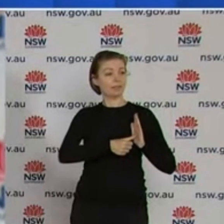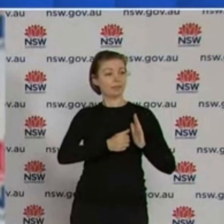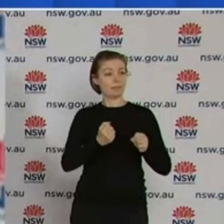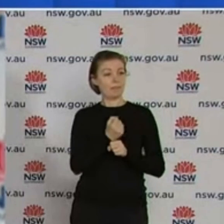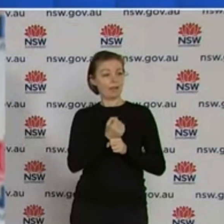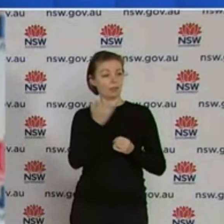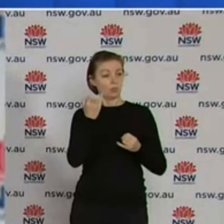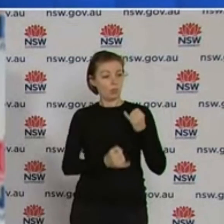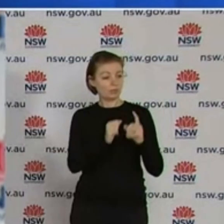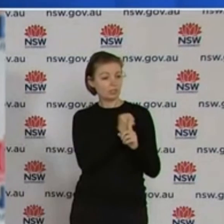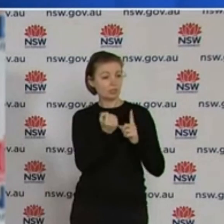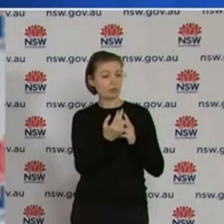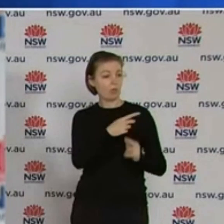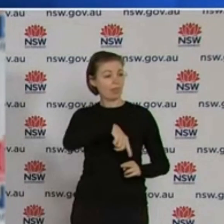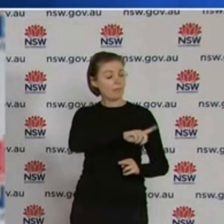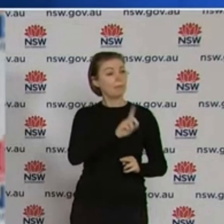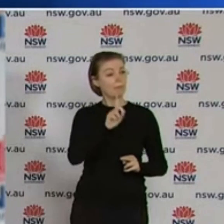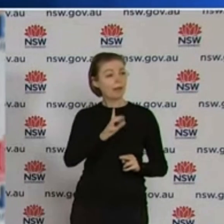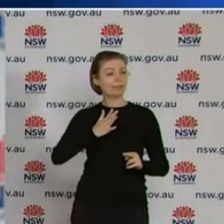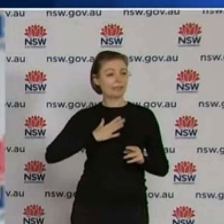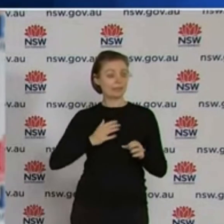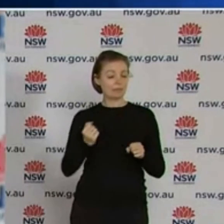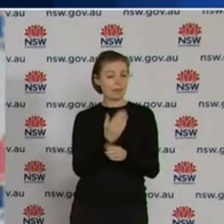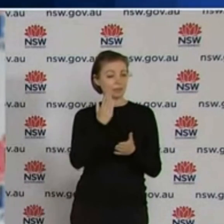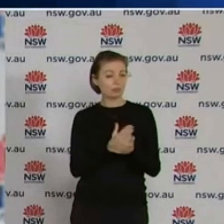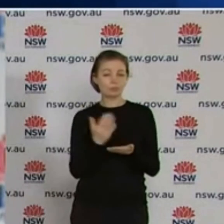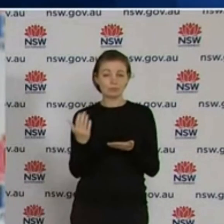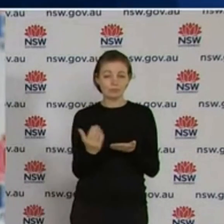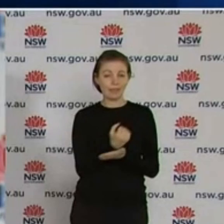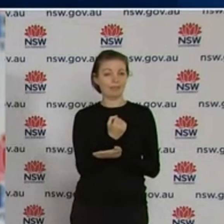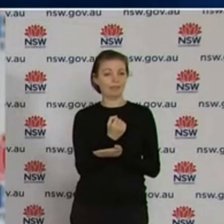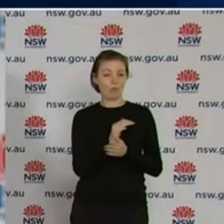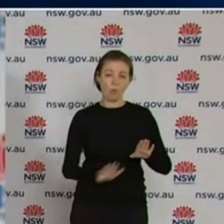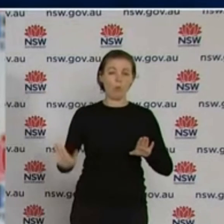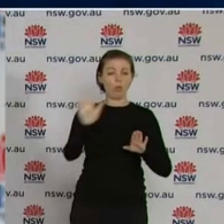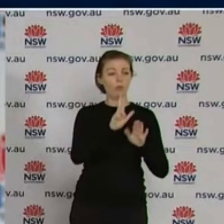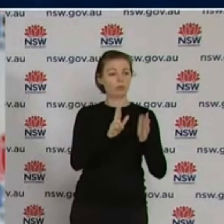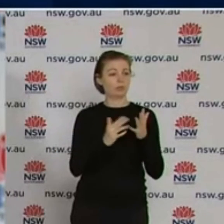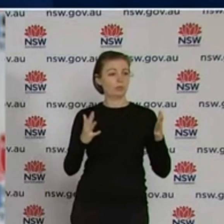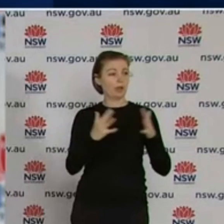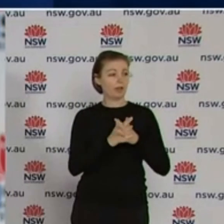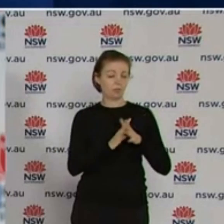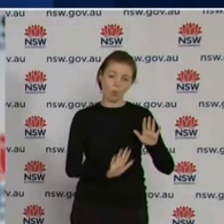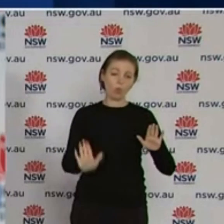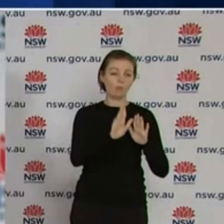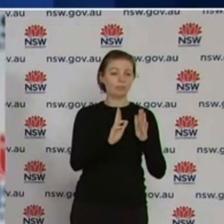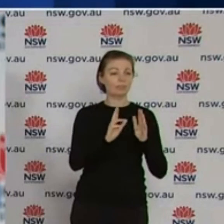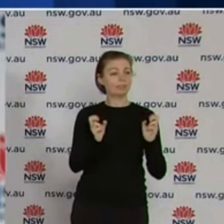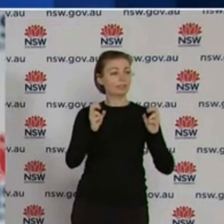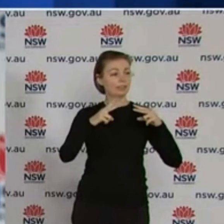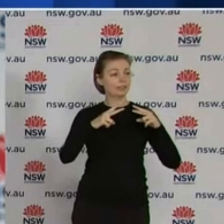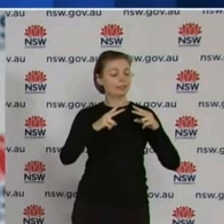option was to have those measures across the whole city or the whole state. when in hindsight